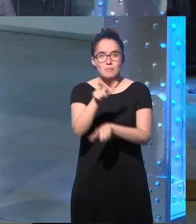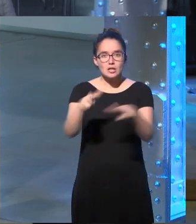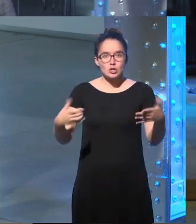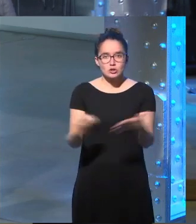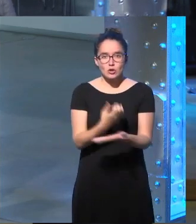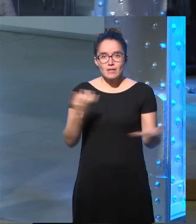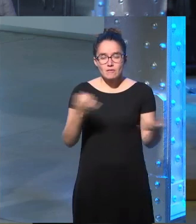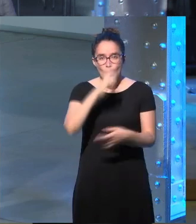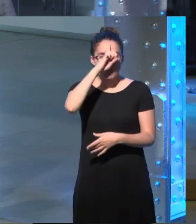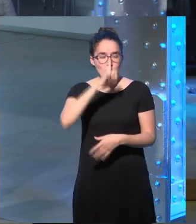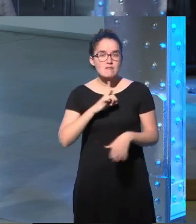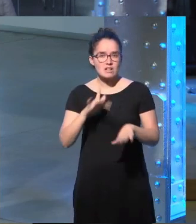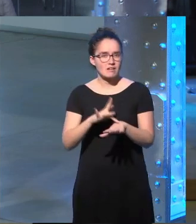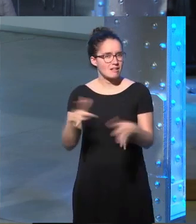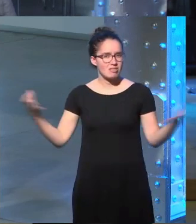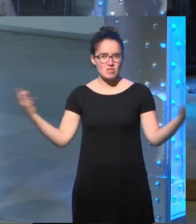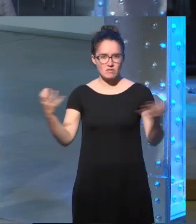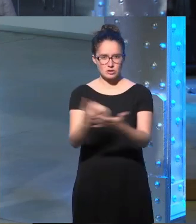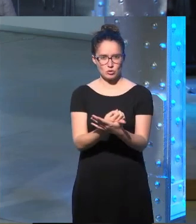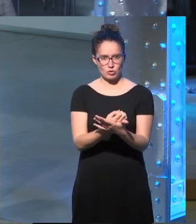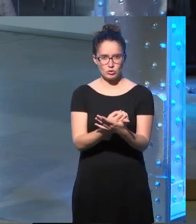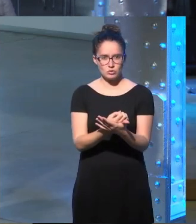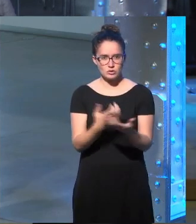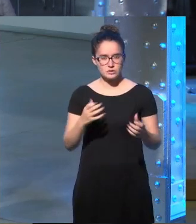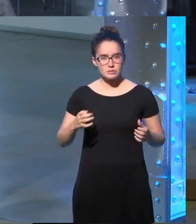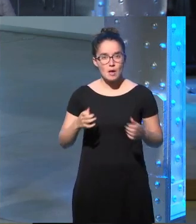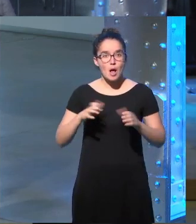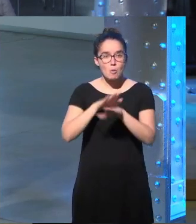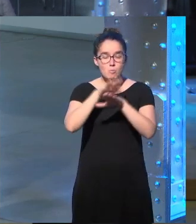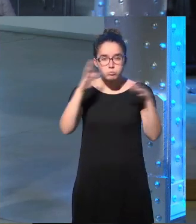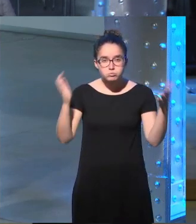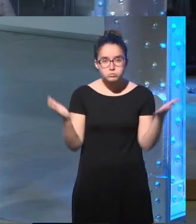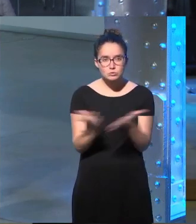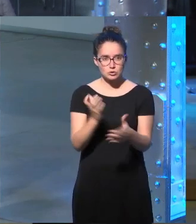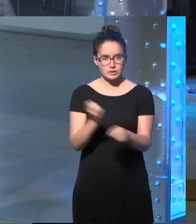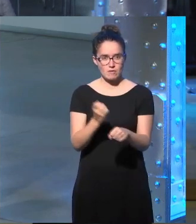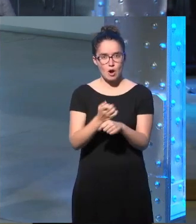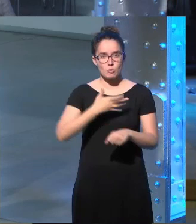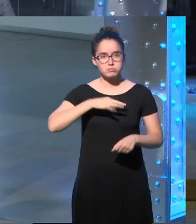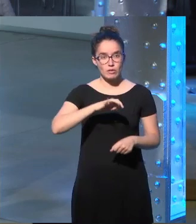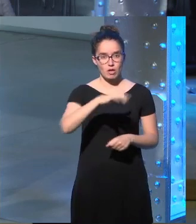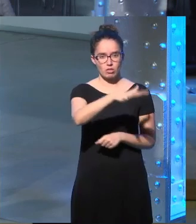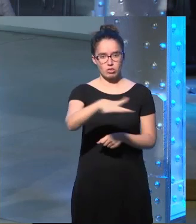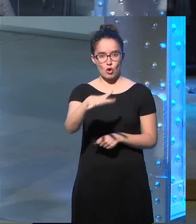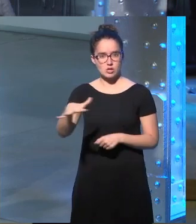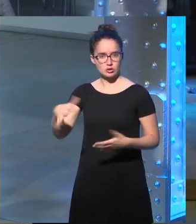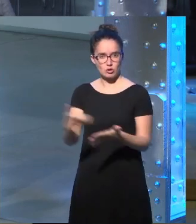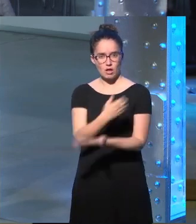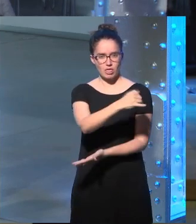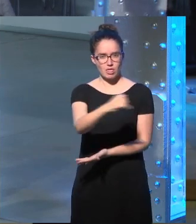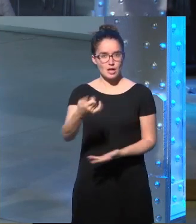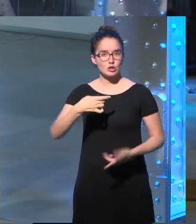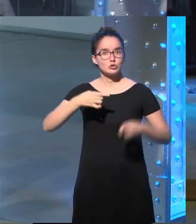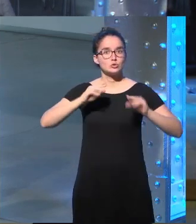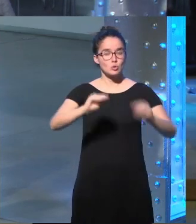on a social media, but everyone has to have a digital profile. We are seeing the world more. We are looking